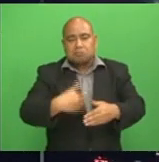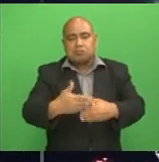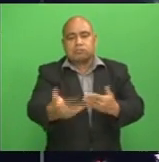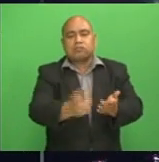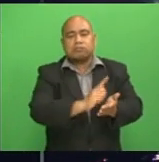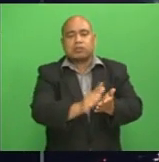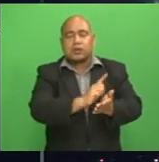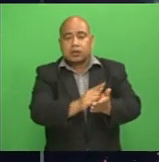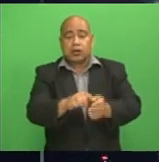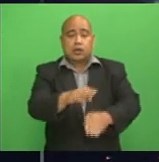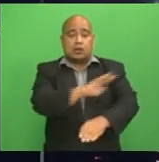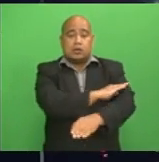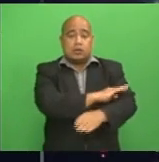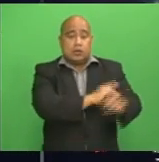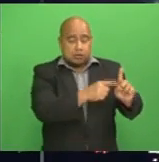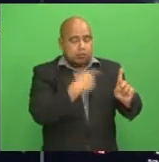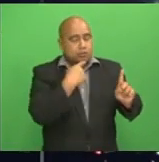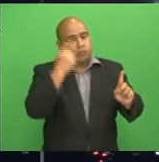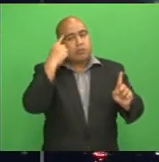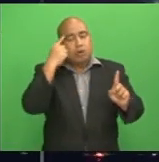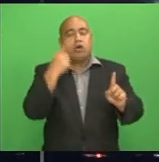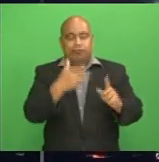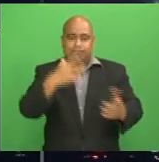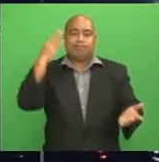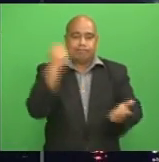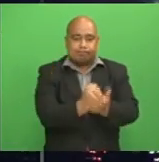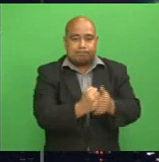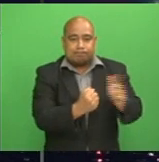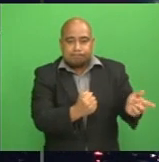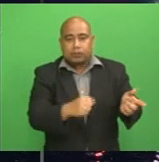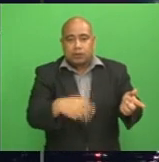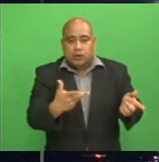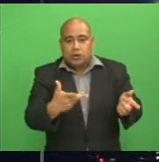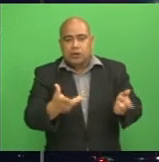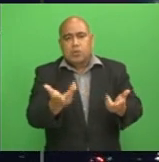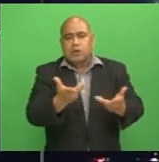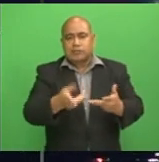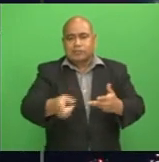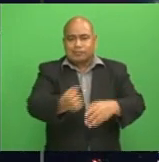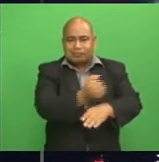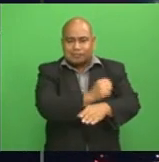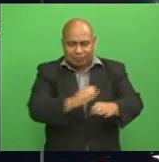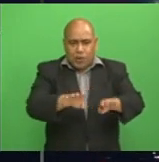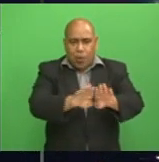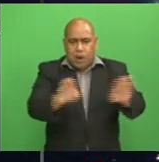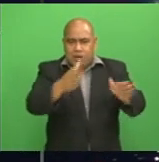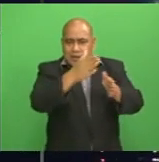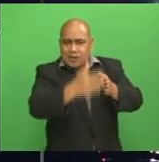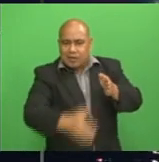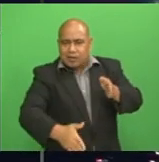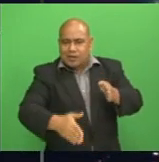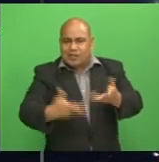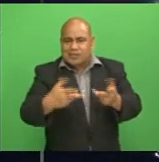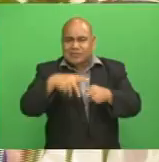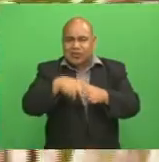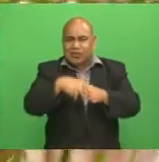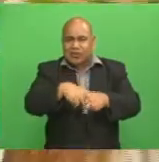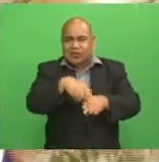Vorengem Bainimarama while commissioning the Rukuruku level seawall in Nandronga today. Felipe Naikaso has more.